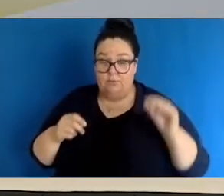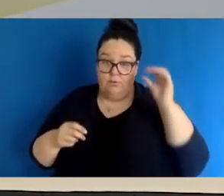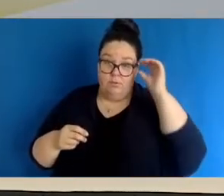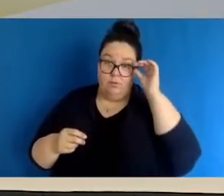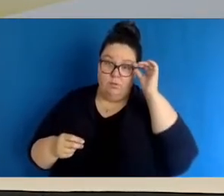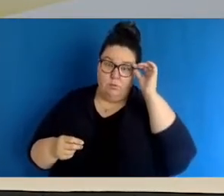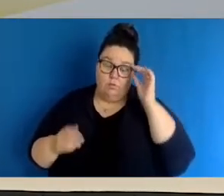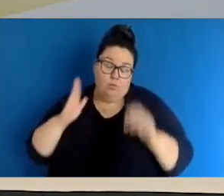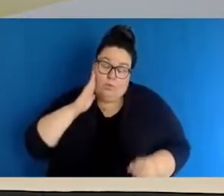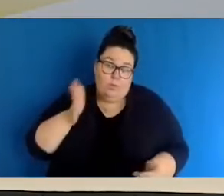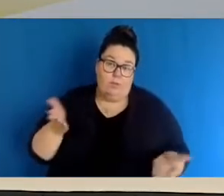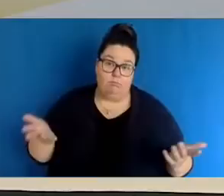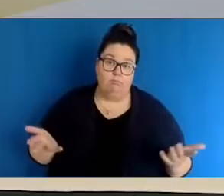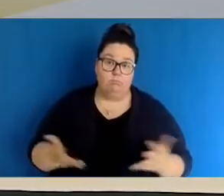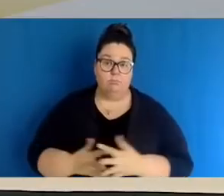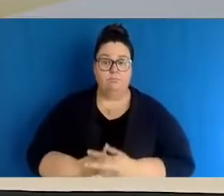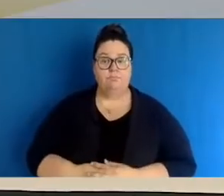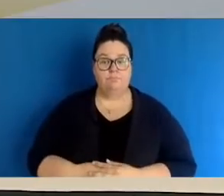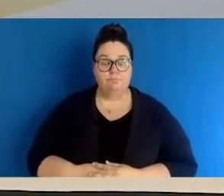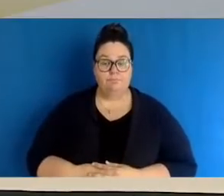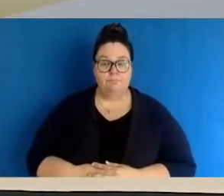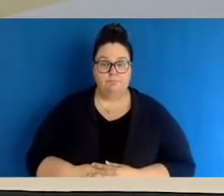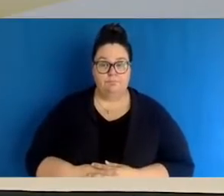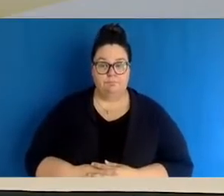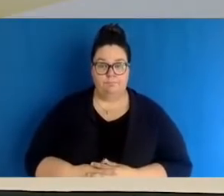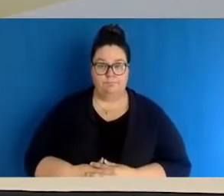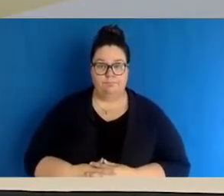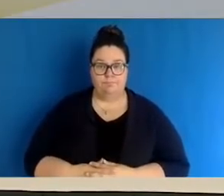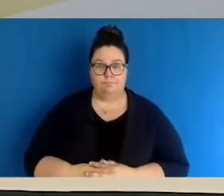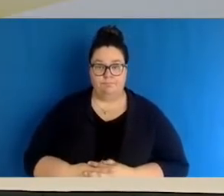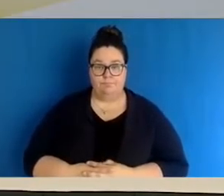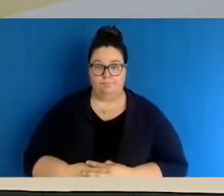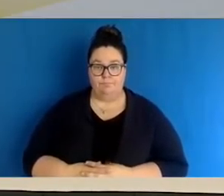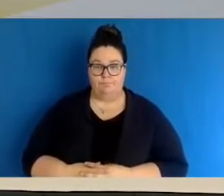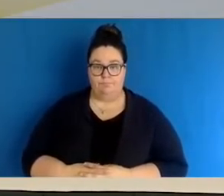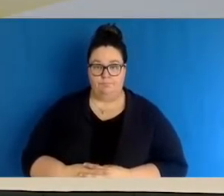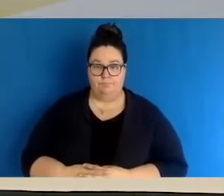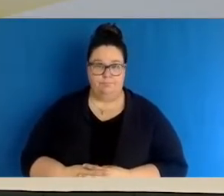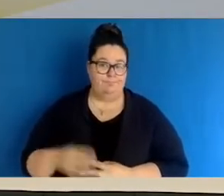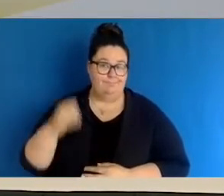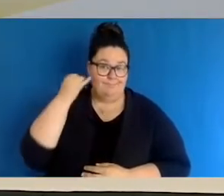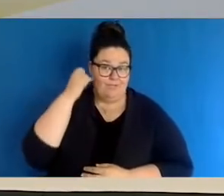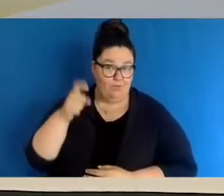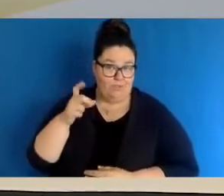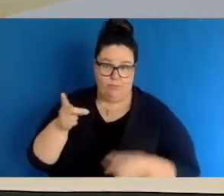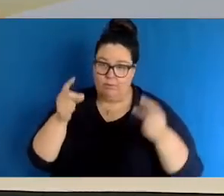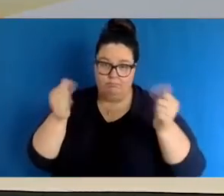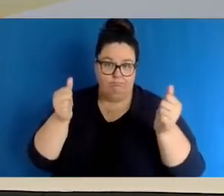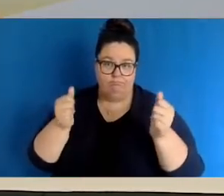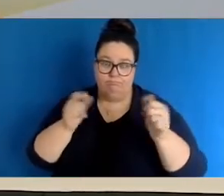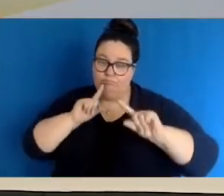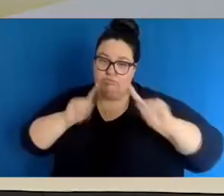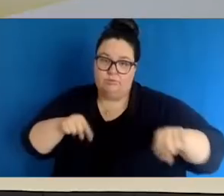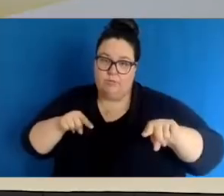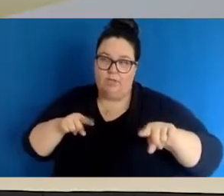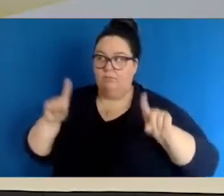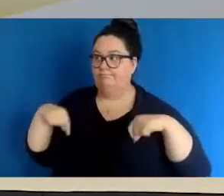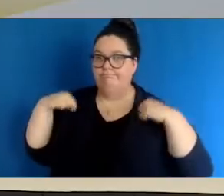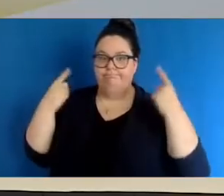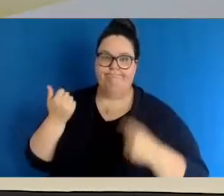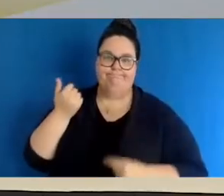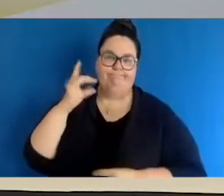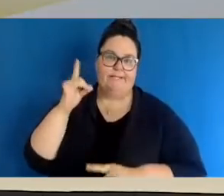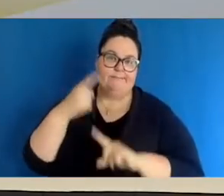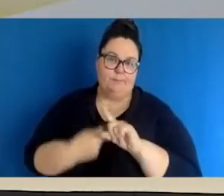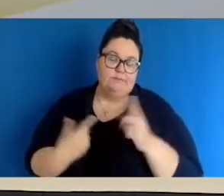category, we'll do so. And as you know, Stu, if we need to, we act quickly, and we have acted quickly for 18 months